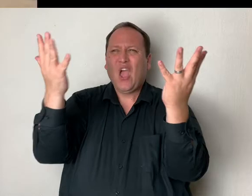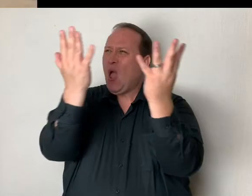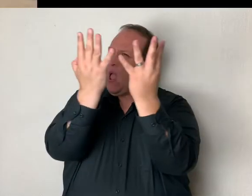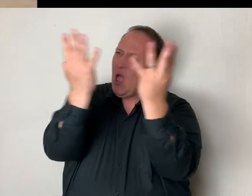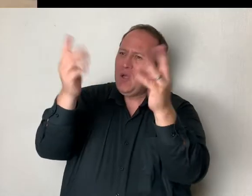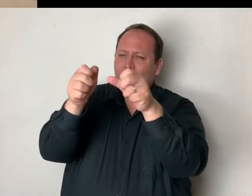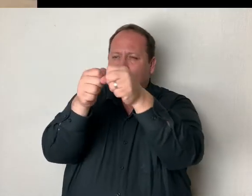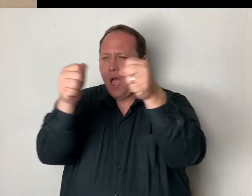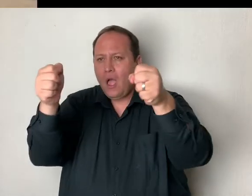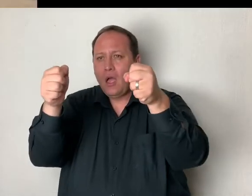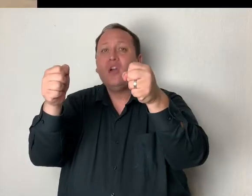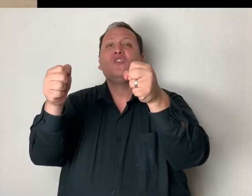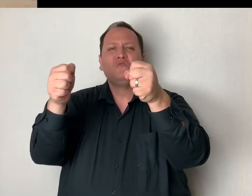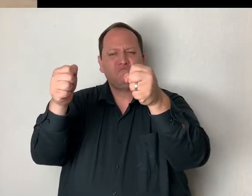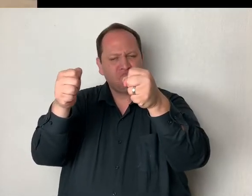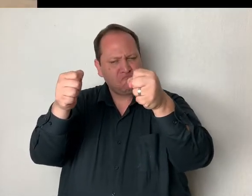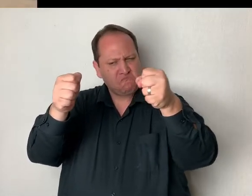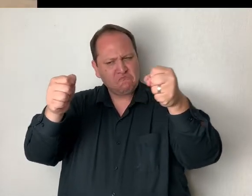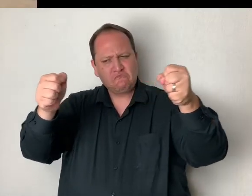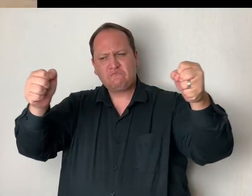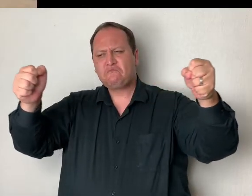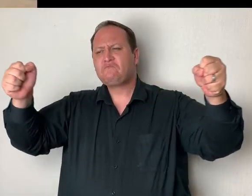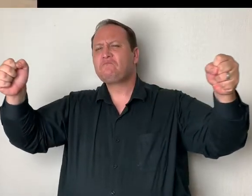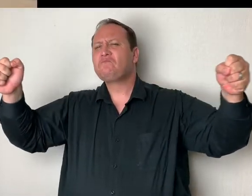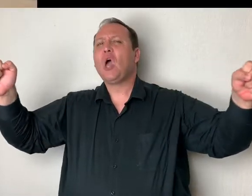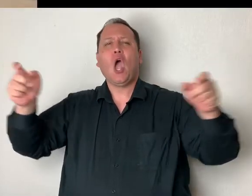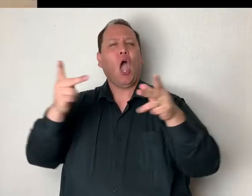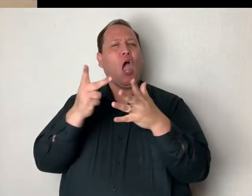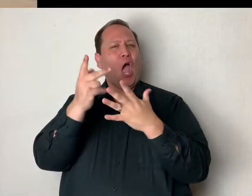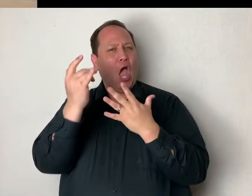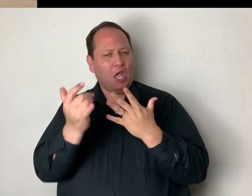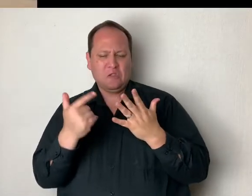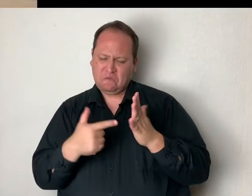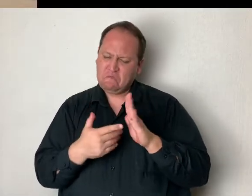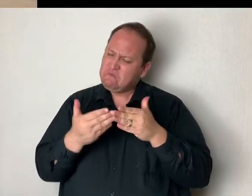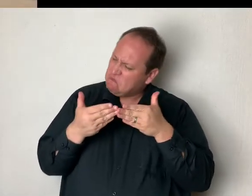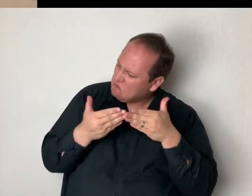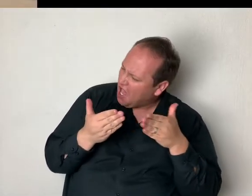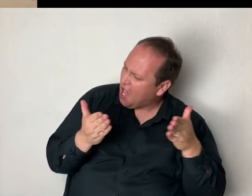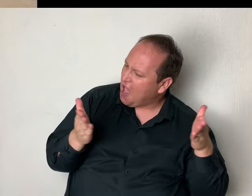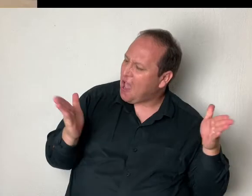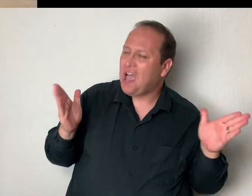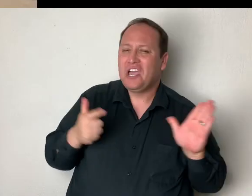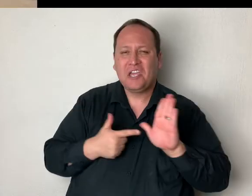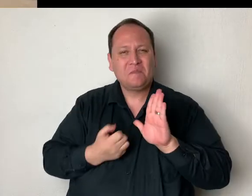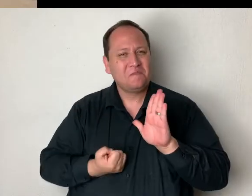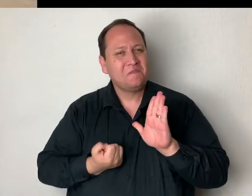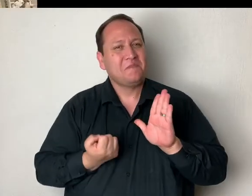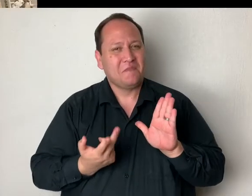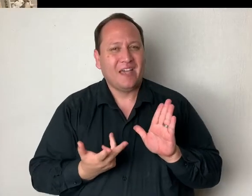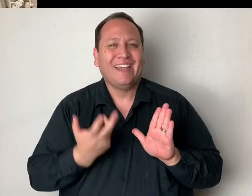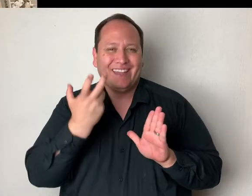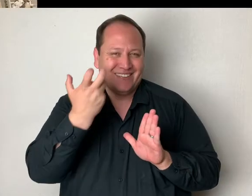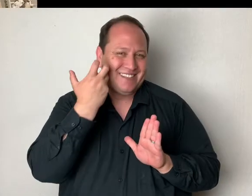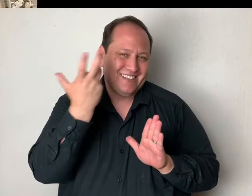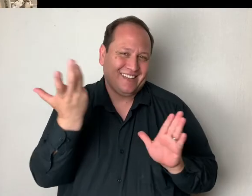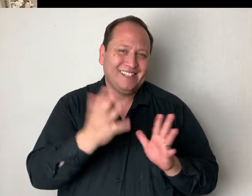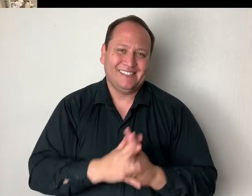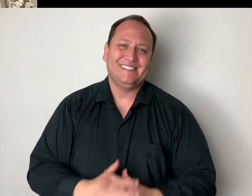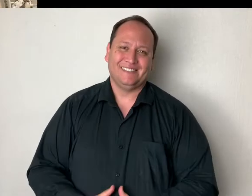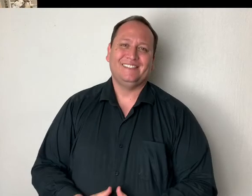real project that really expresses openness. So that's what we intend to do.